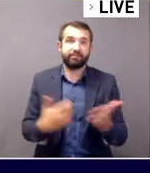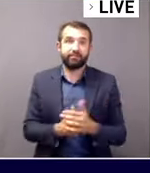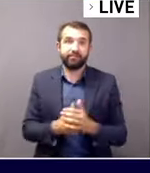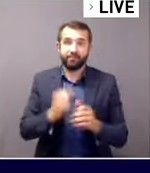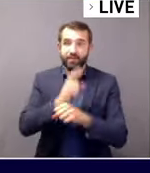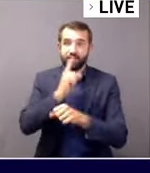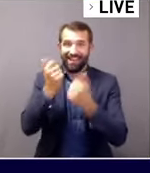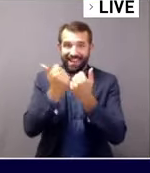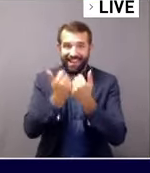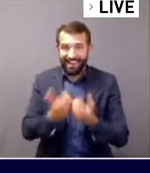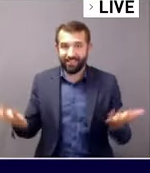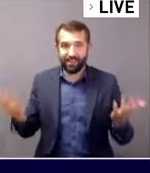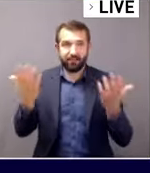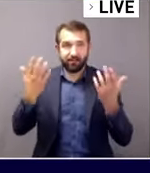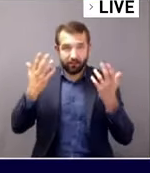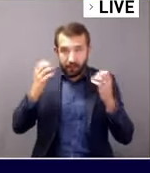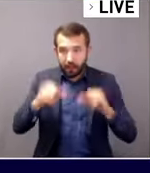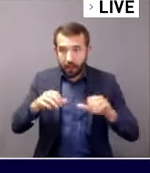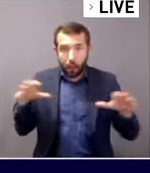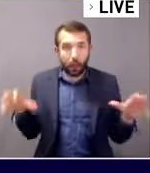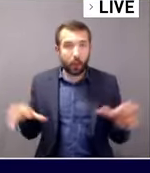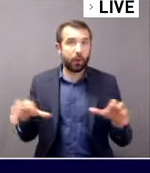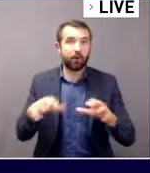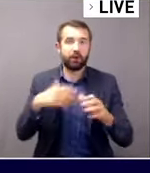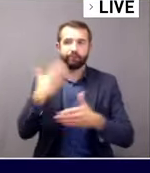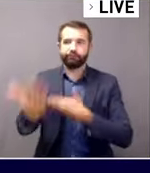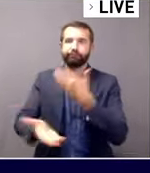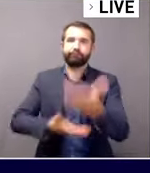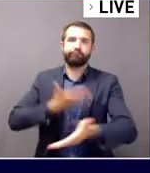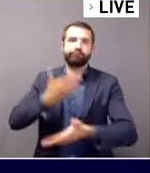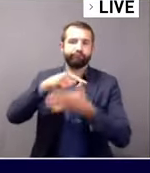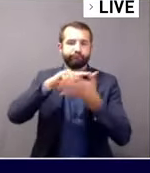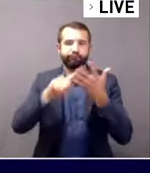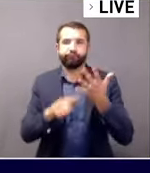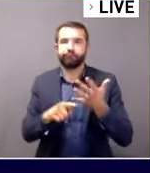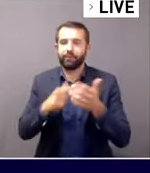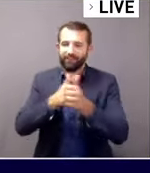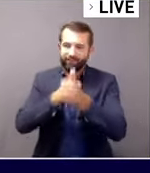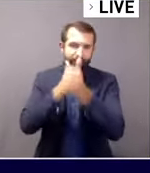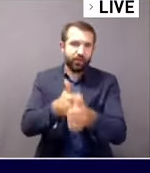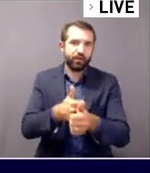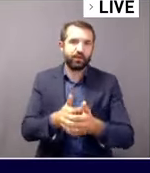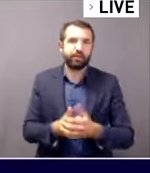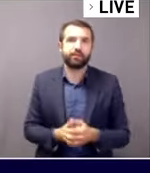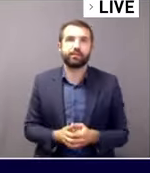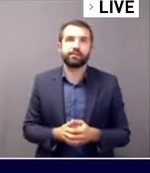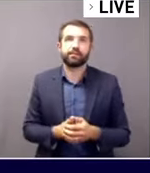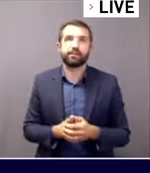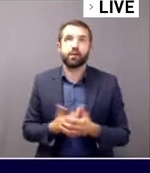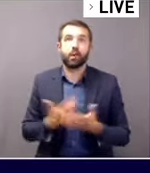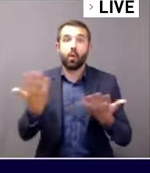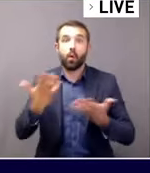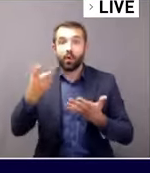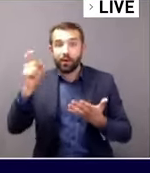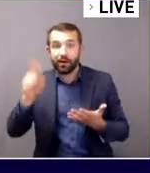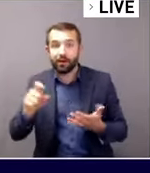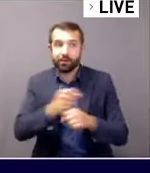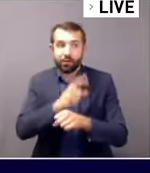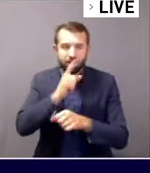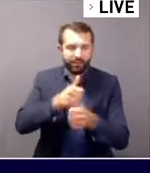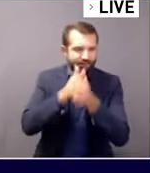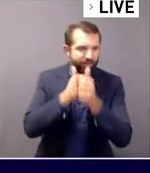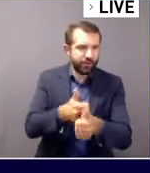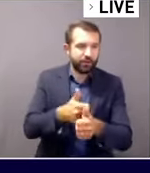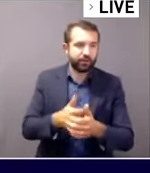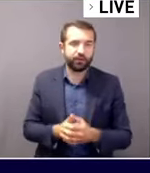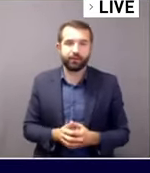is recommended and that every recommendation is coupled with the resources to put it into place. In this